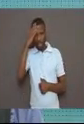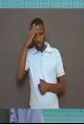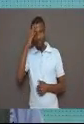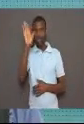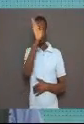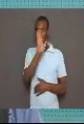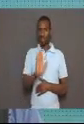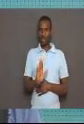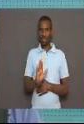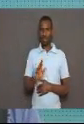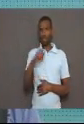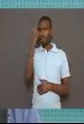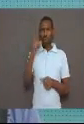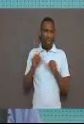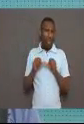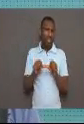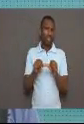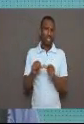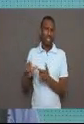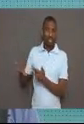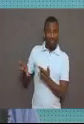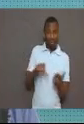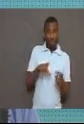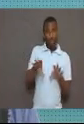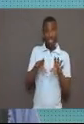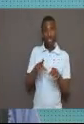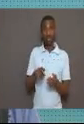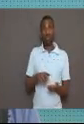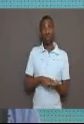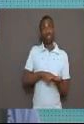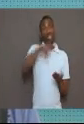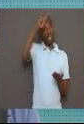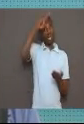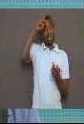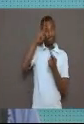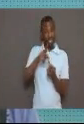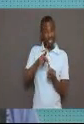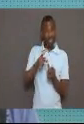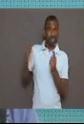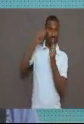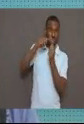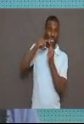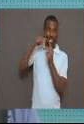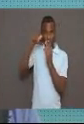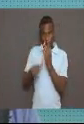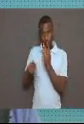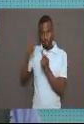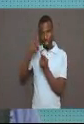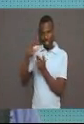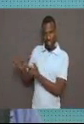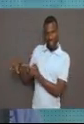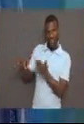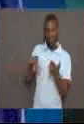First of all, we know that gas always flows from high pressure to